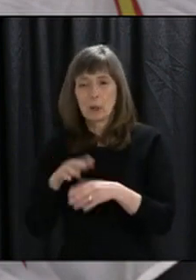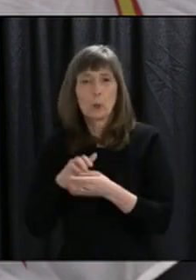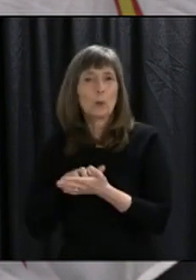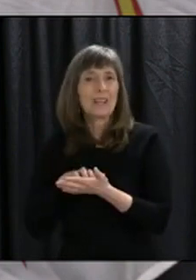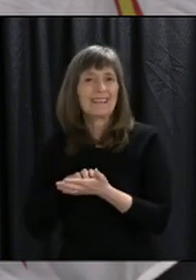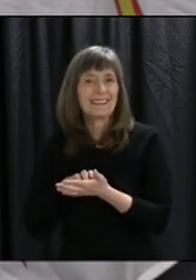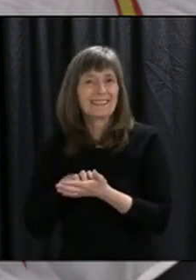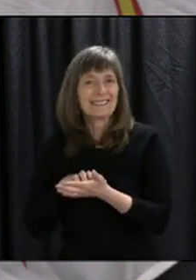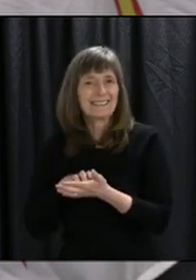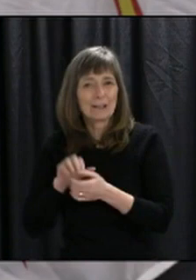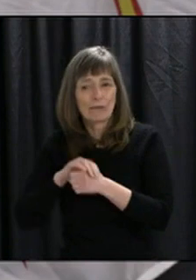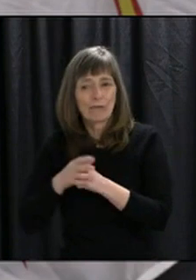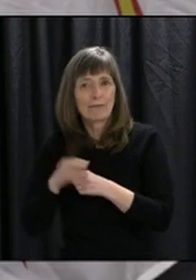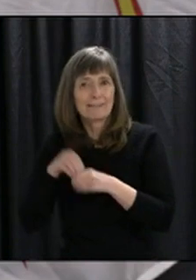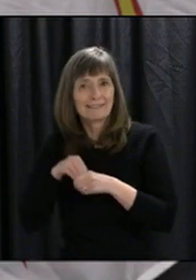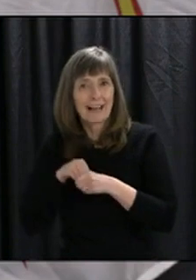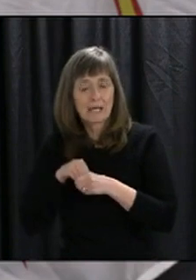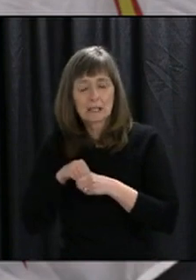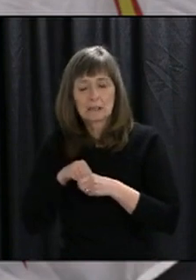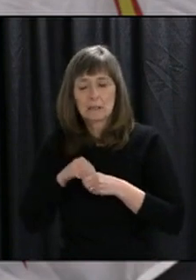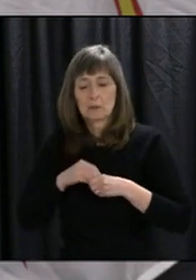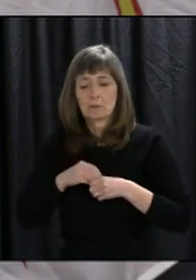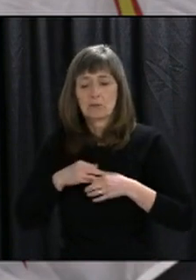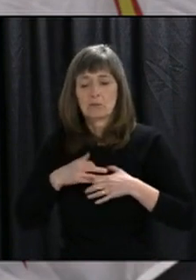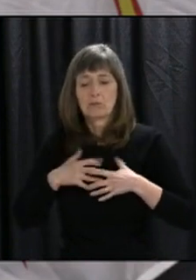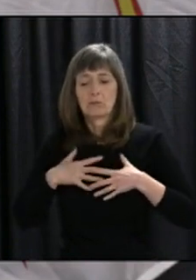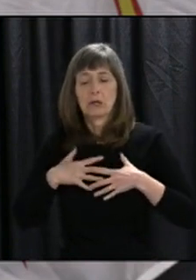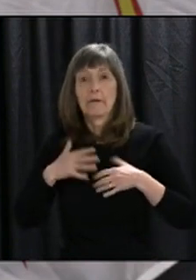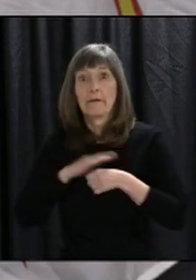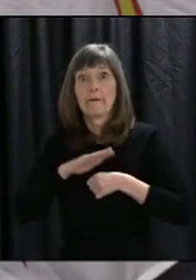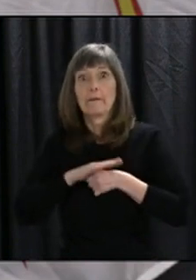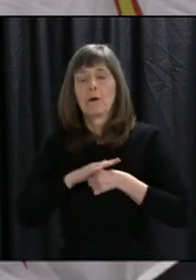goes into determining the true